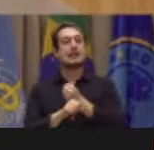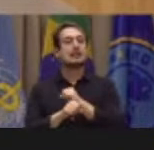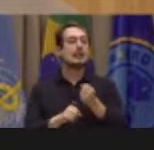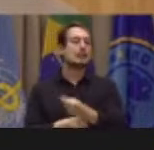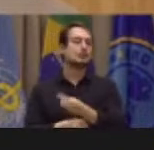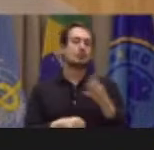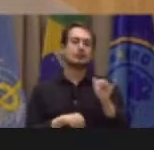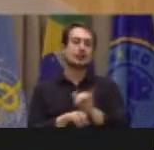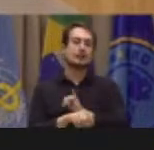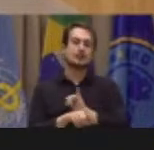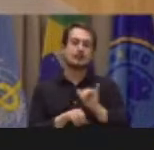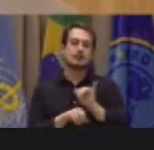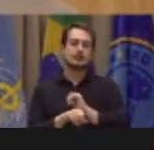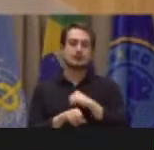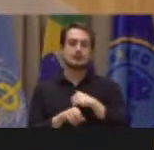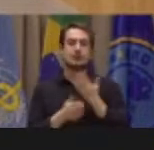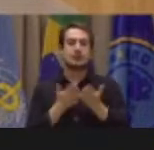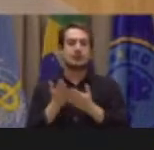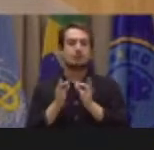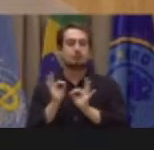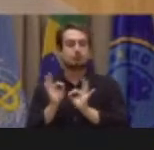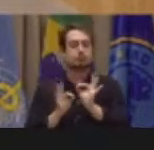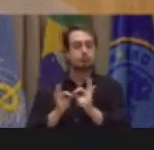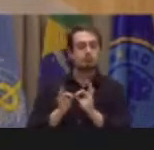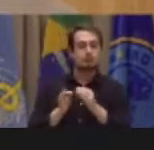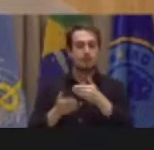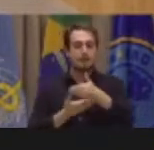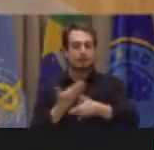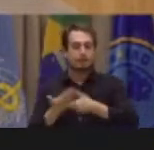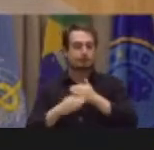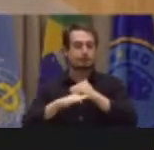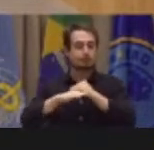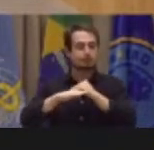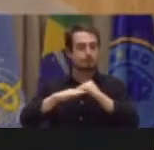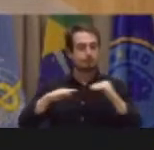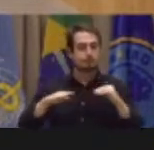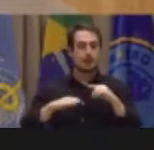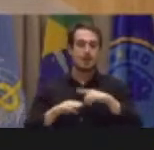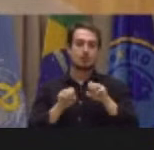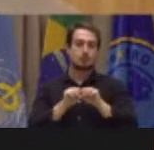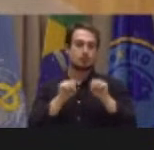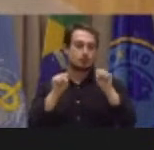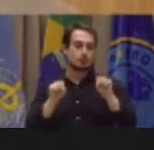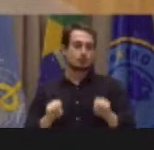And we have to harmonize these,